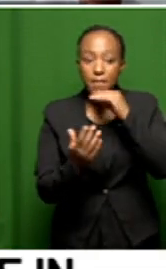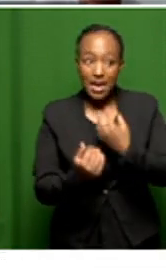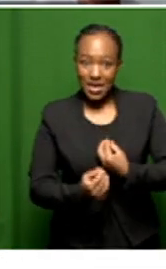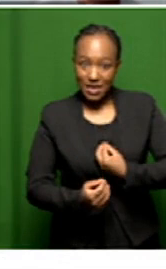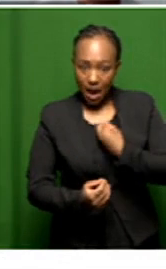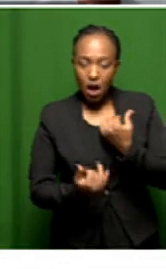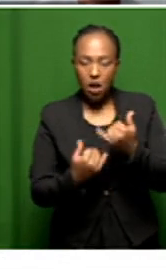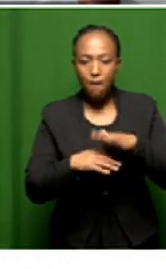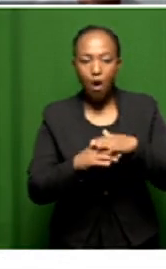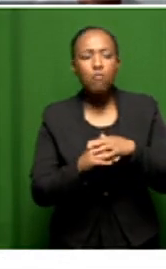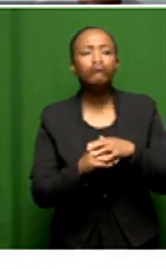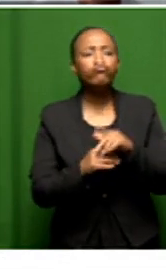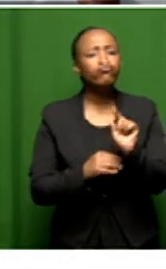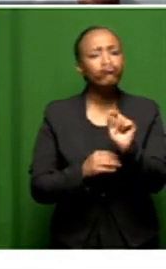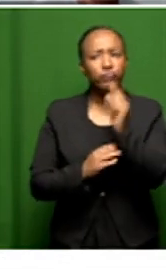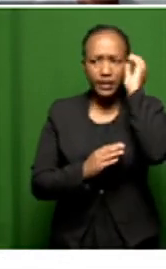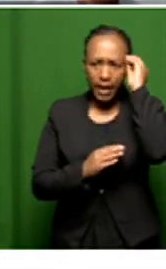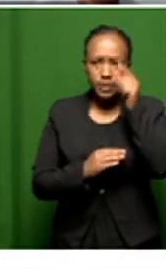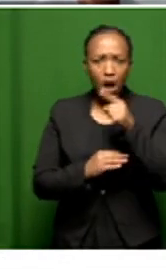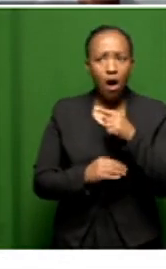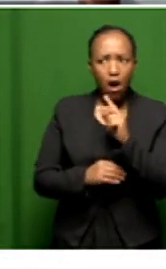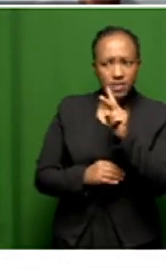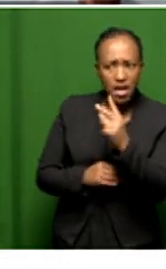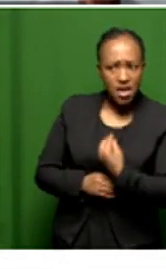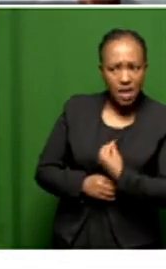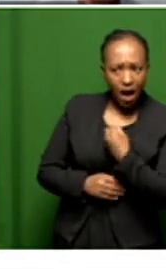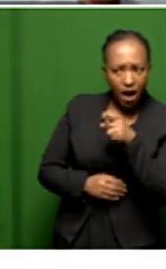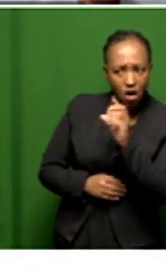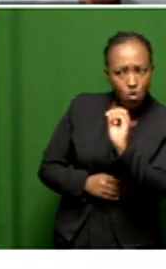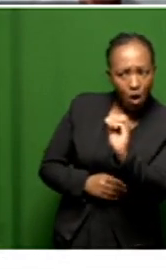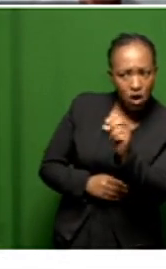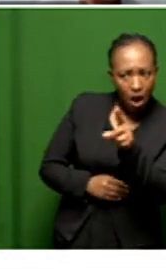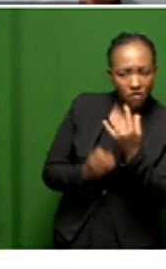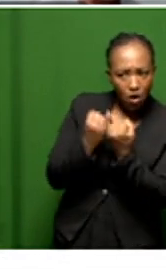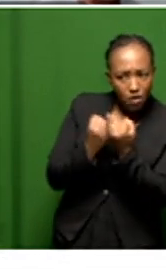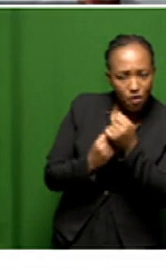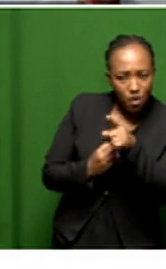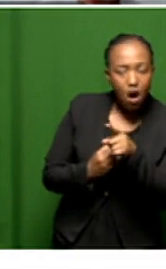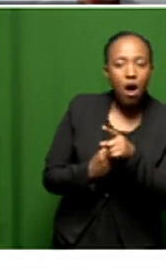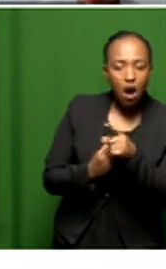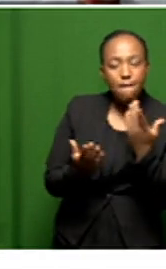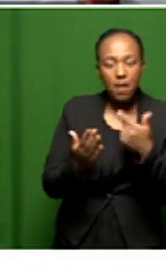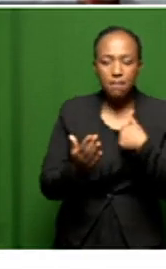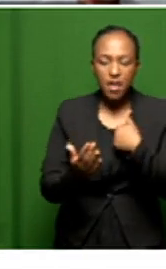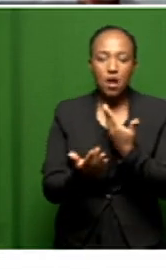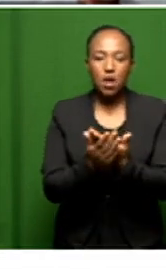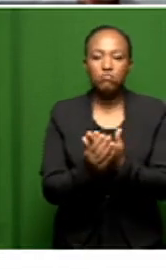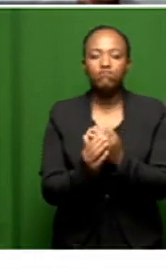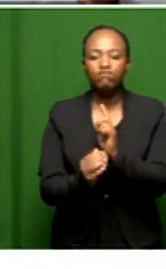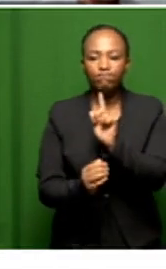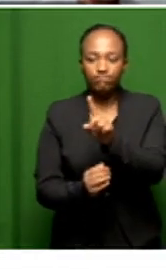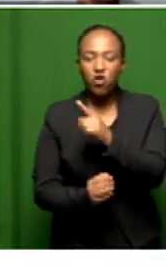people are getting interested in voting to say, okay, now I see that there are young people who are contesting these spaces, maybe I can vote. So I